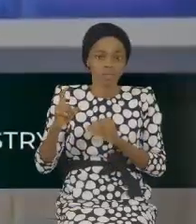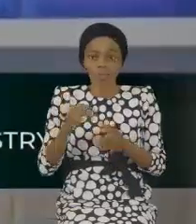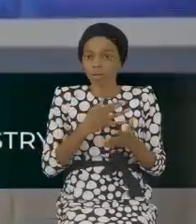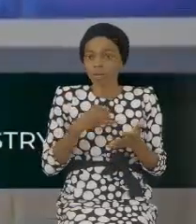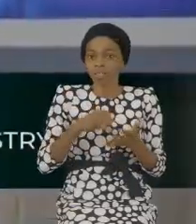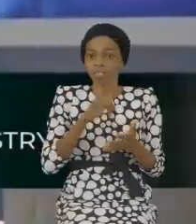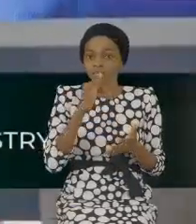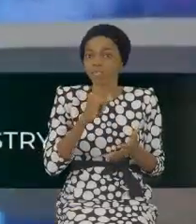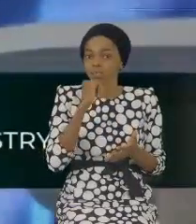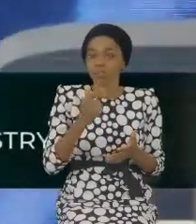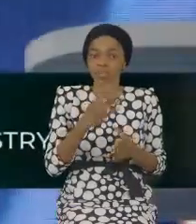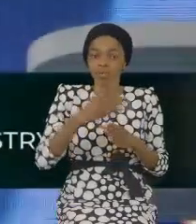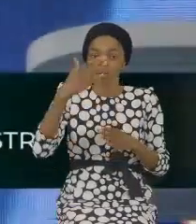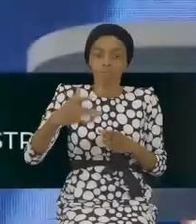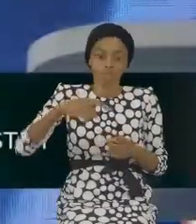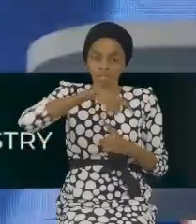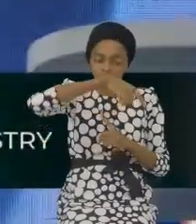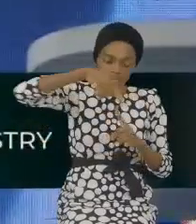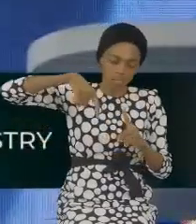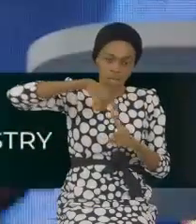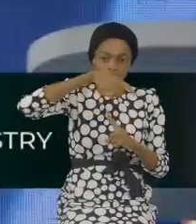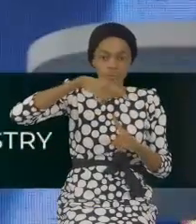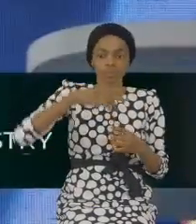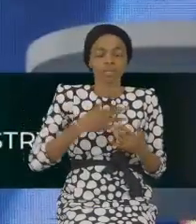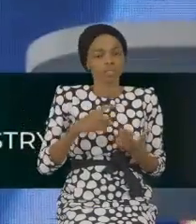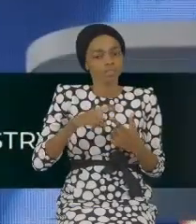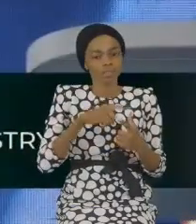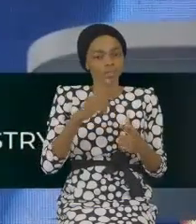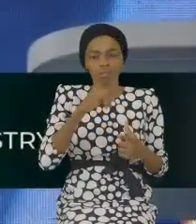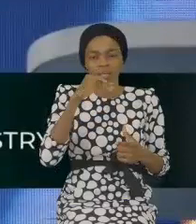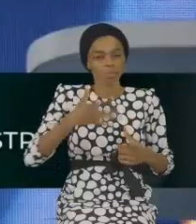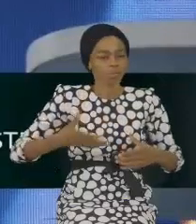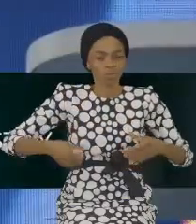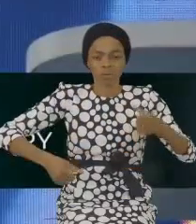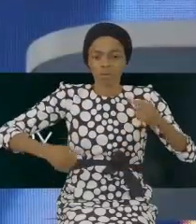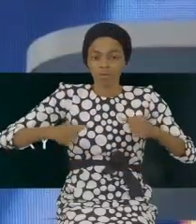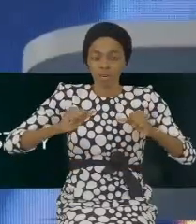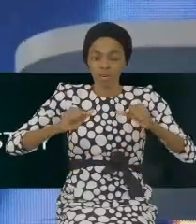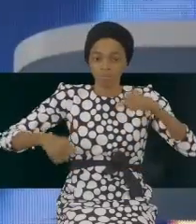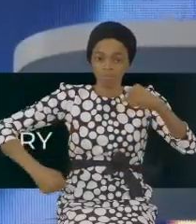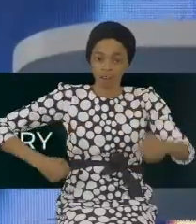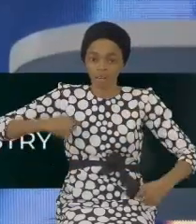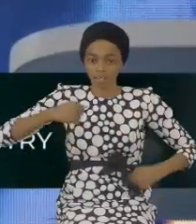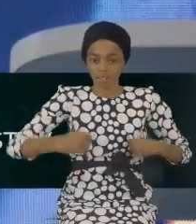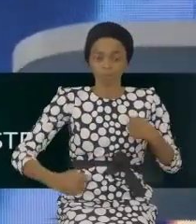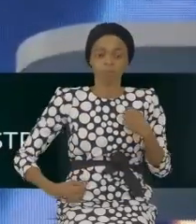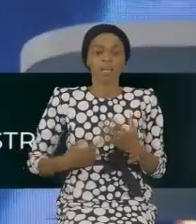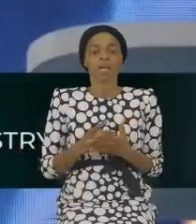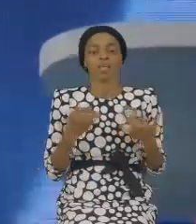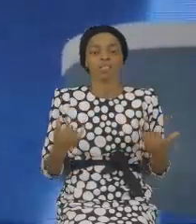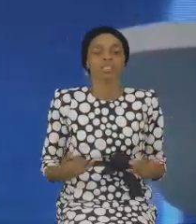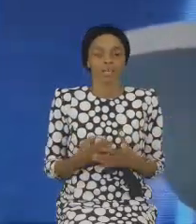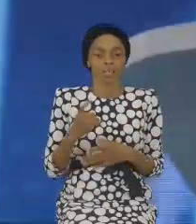complete cycle, then you cannot even ride. And in ministry, except our